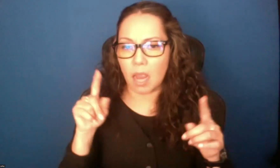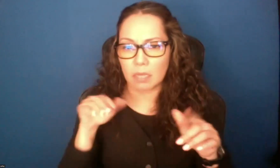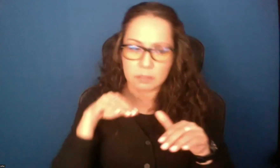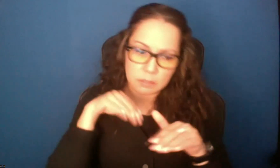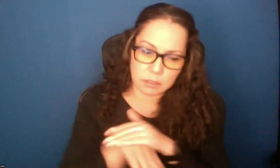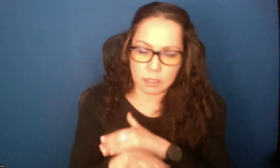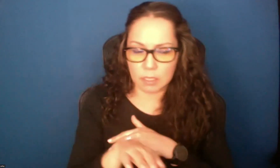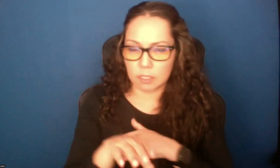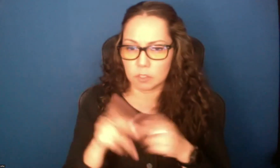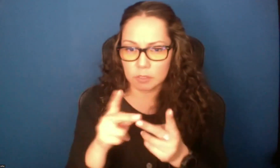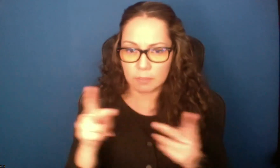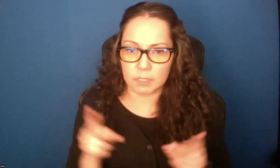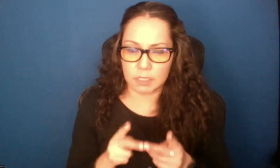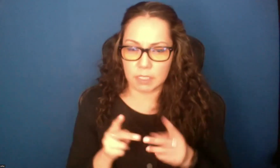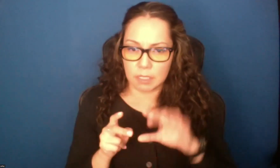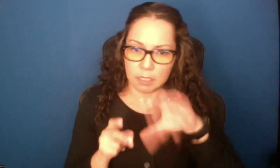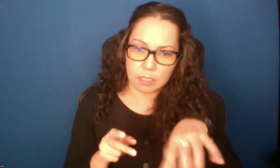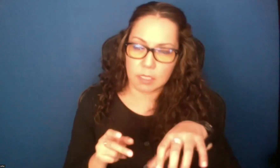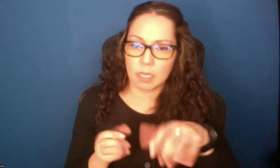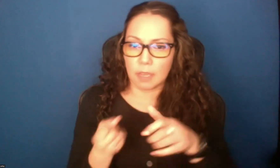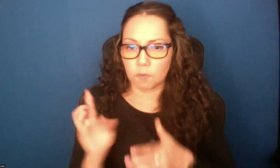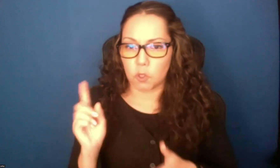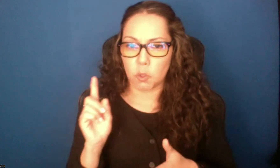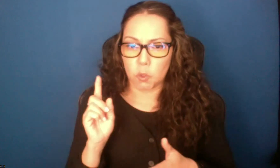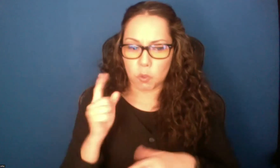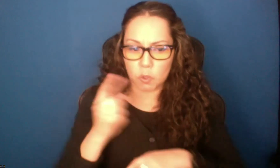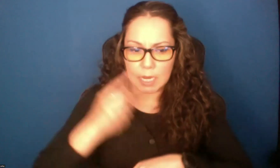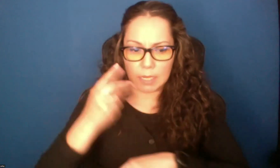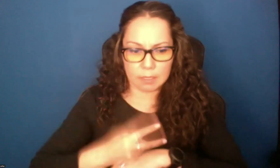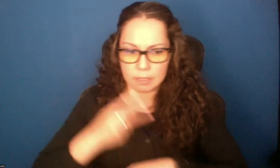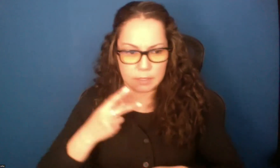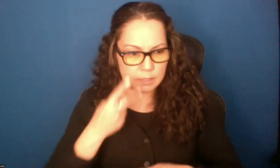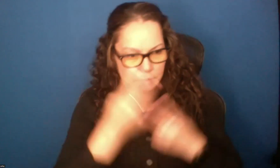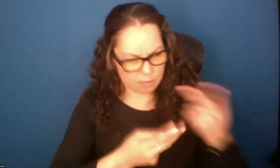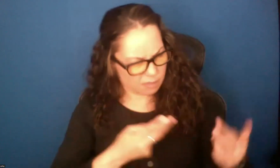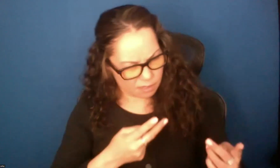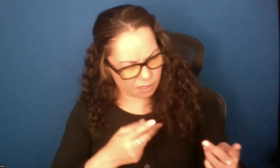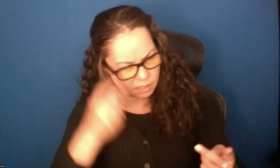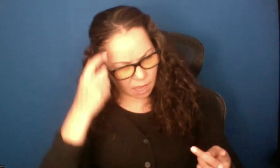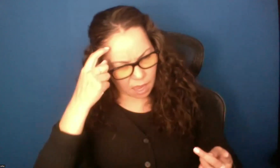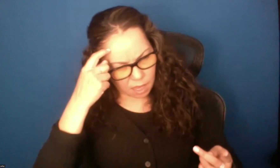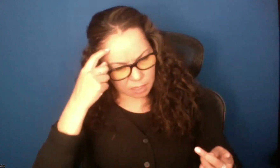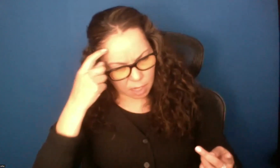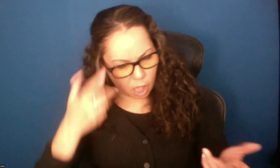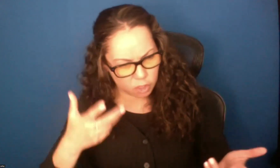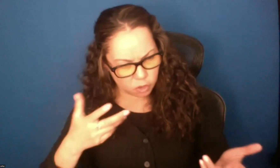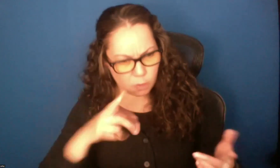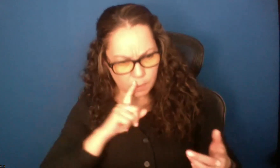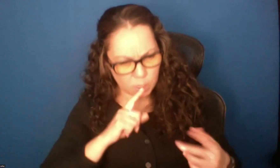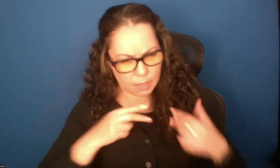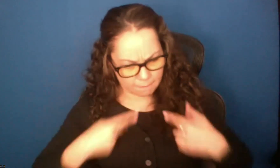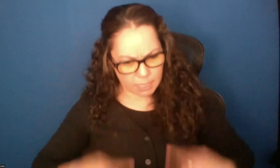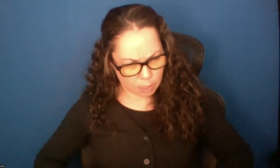After a couple days of visiting, I realized it wasn't psychological, it was physical. I took her to the emergency